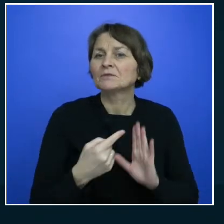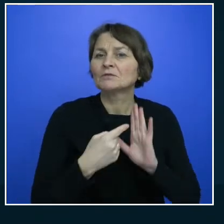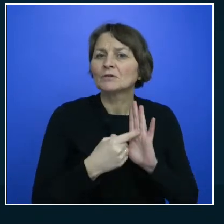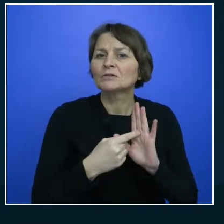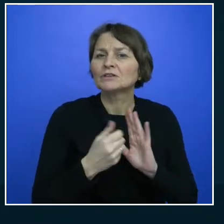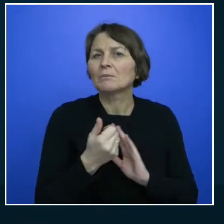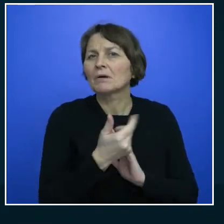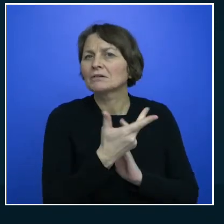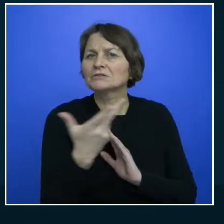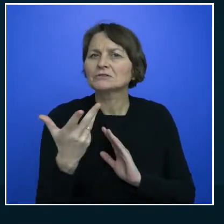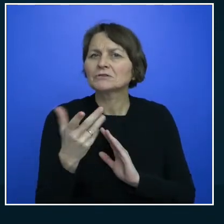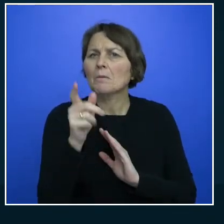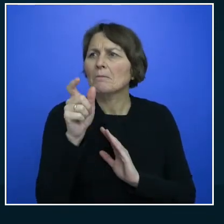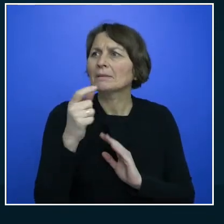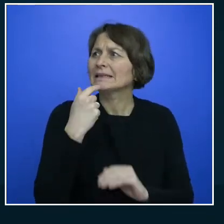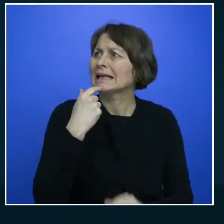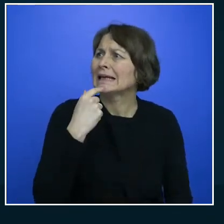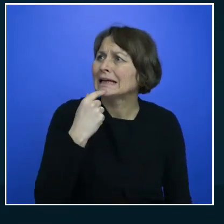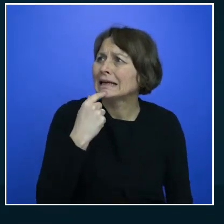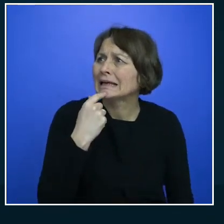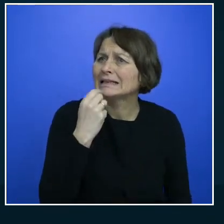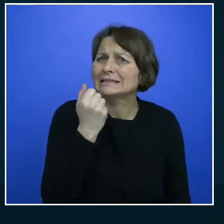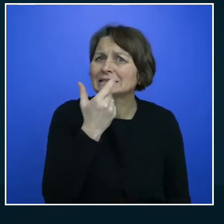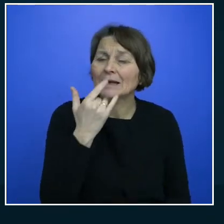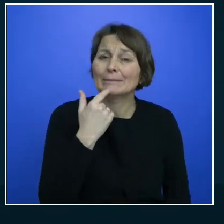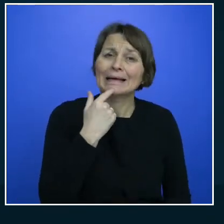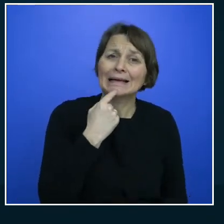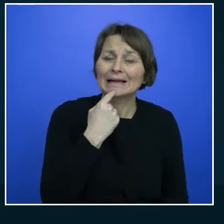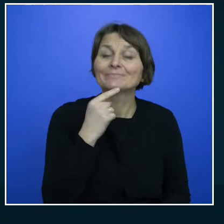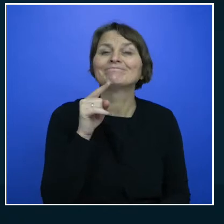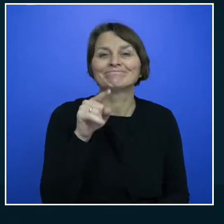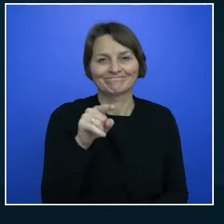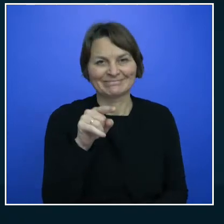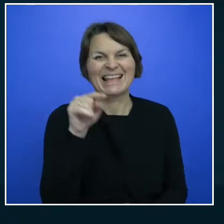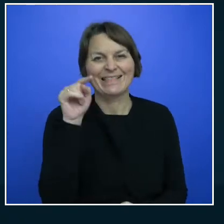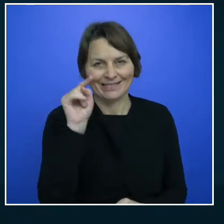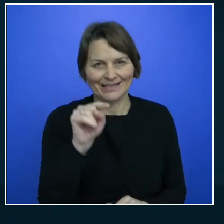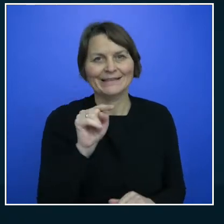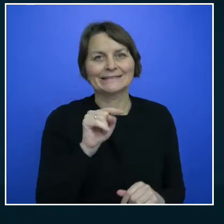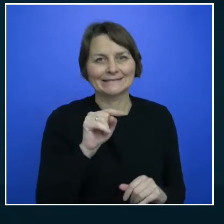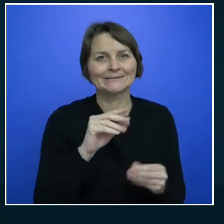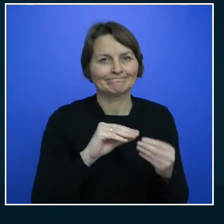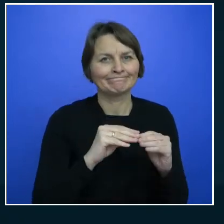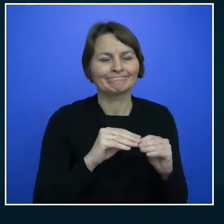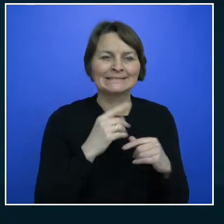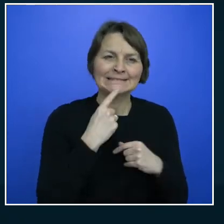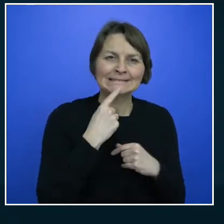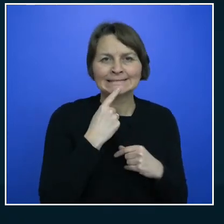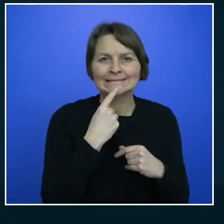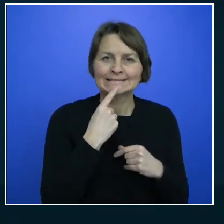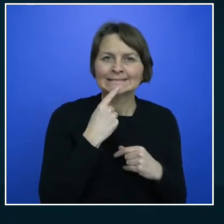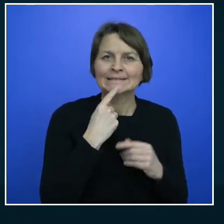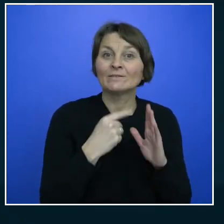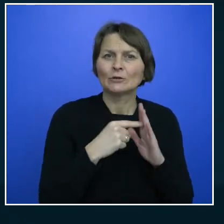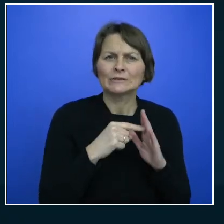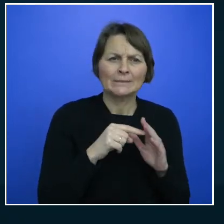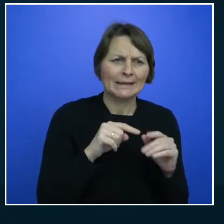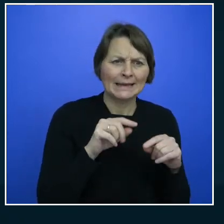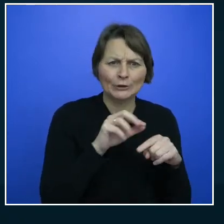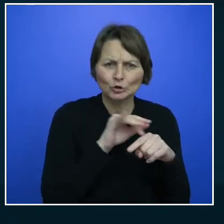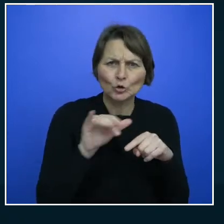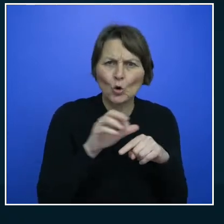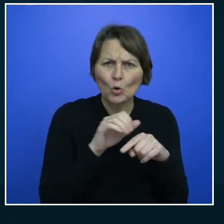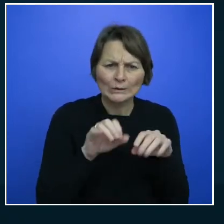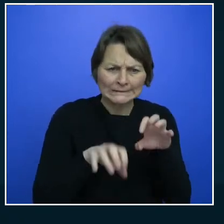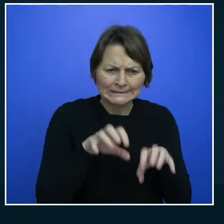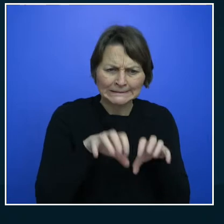some difficult things that were difficult, because then you have to do something like programming, and that